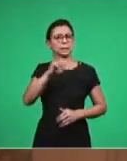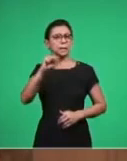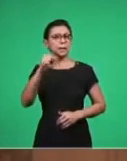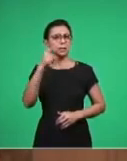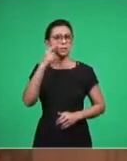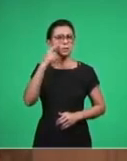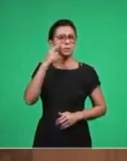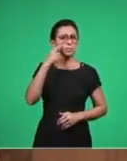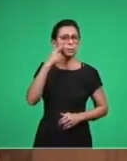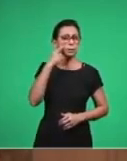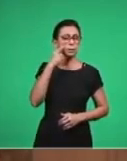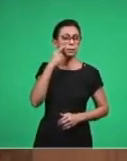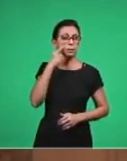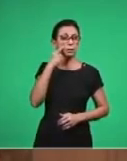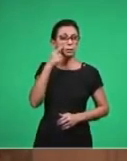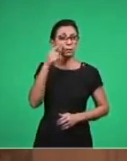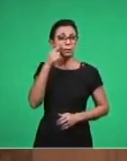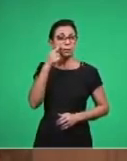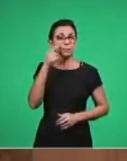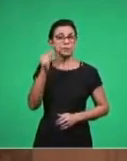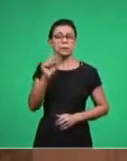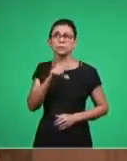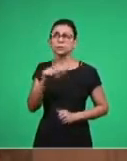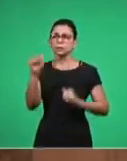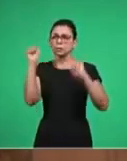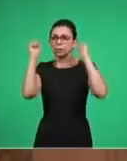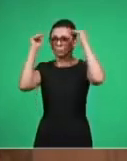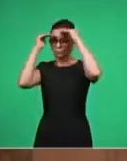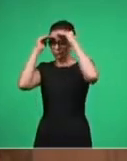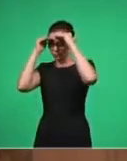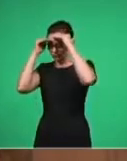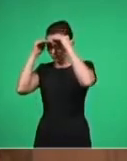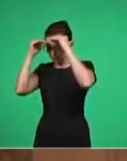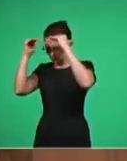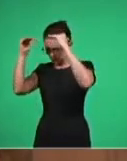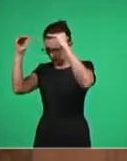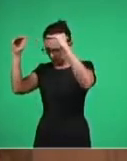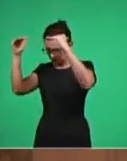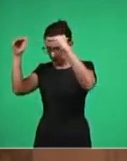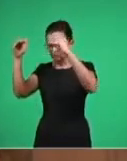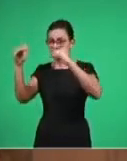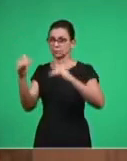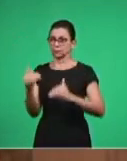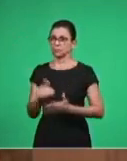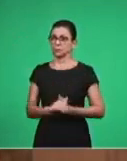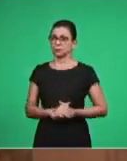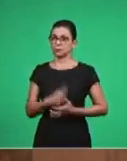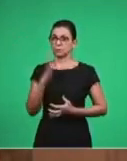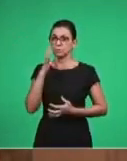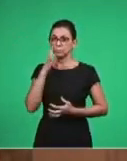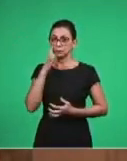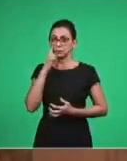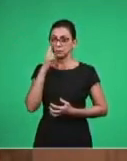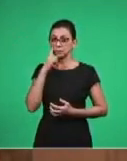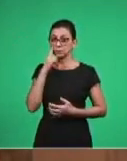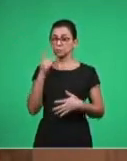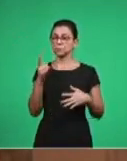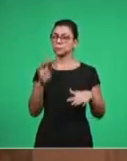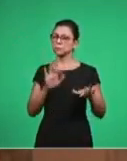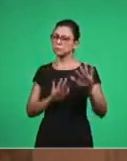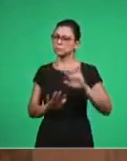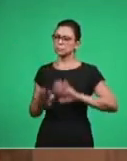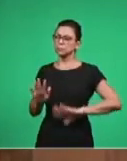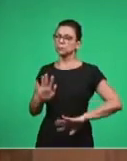And even the angels were reverent and showed reverence to the Lord. They were careful and they had